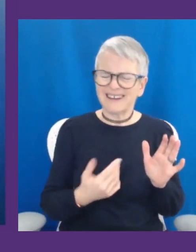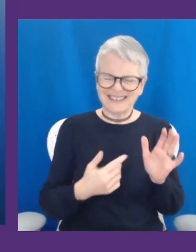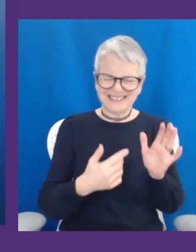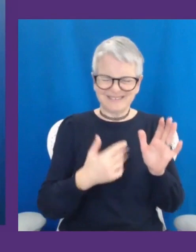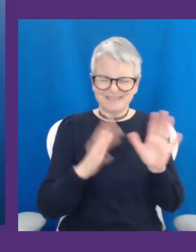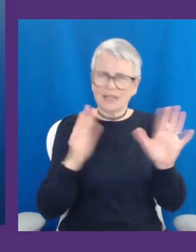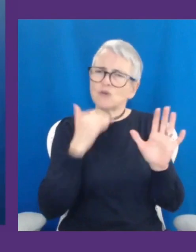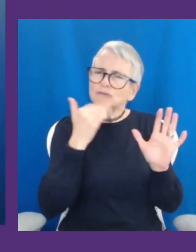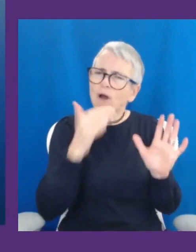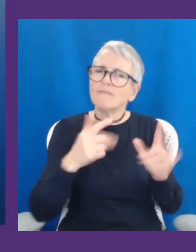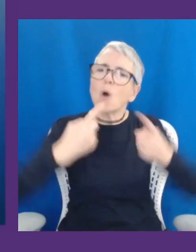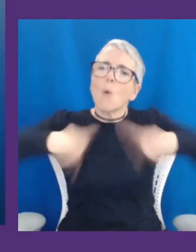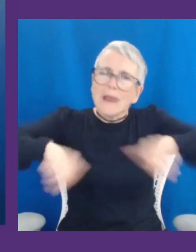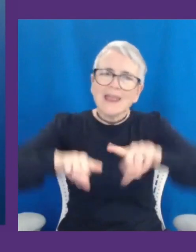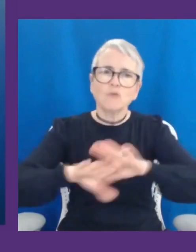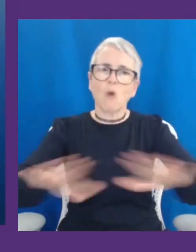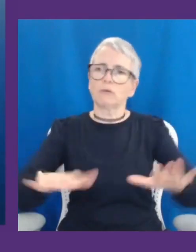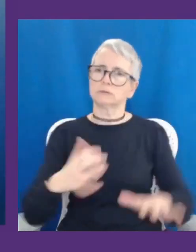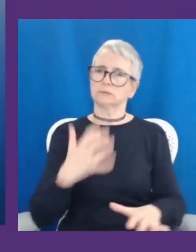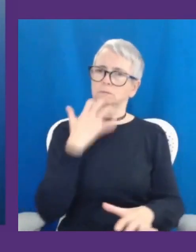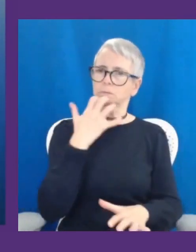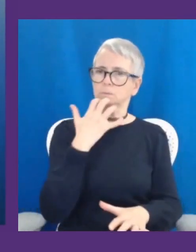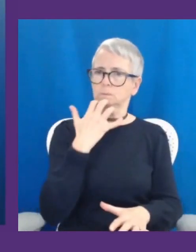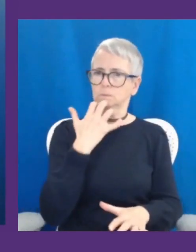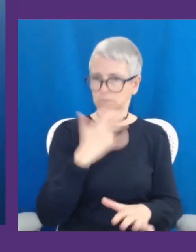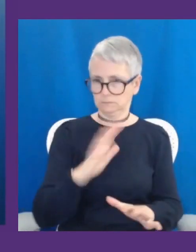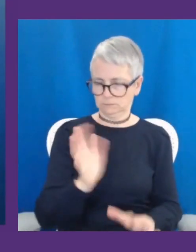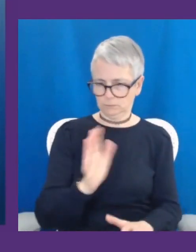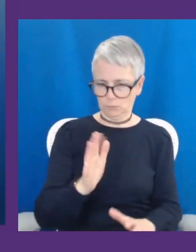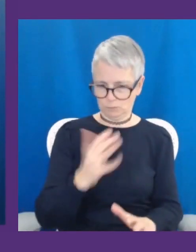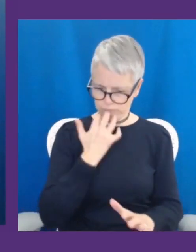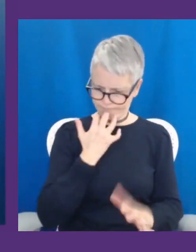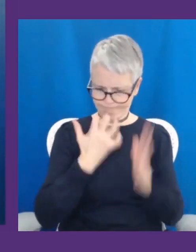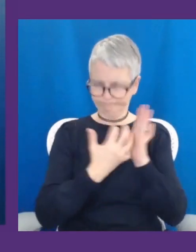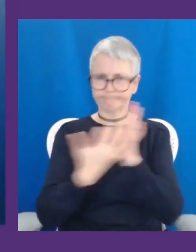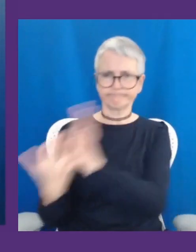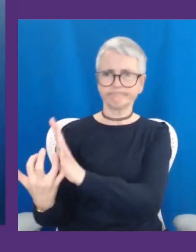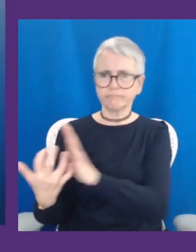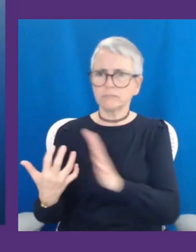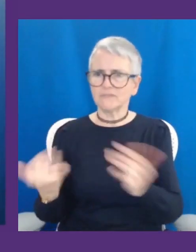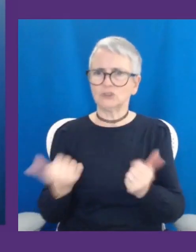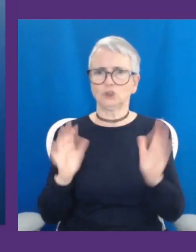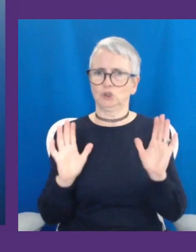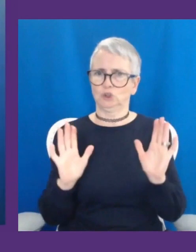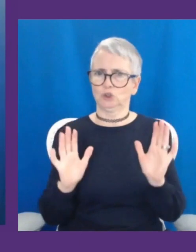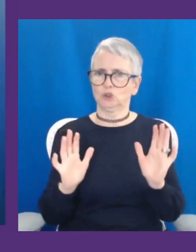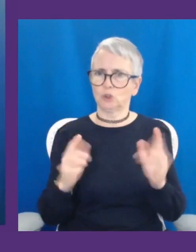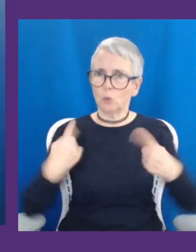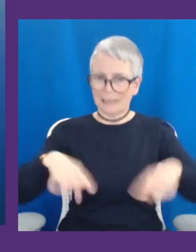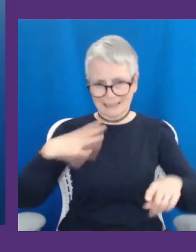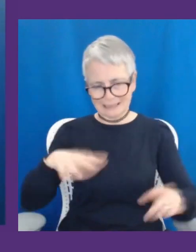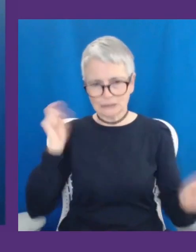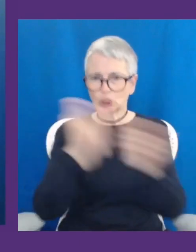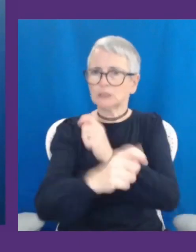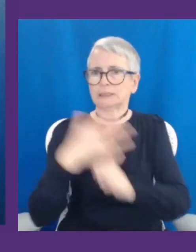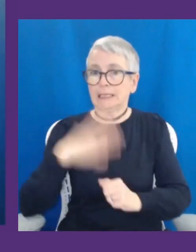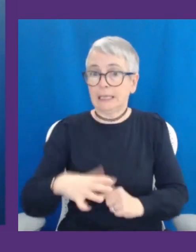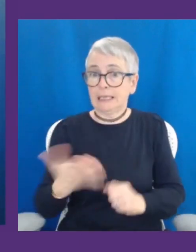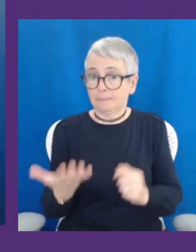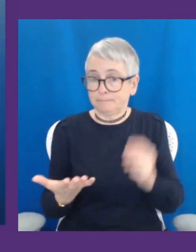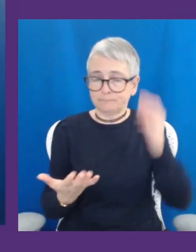now, I think, which is brilliant and is really pushing and forcing change. I see disability certainly more